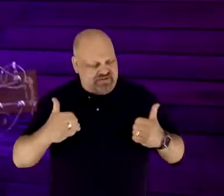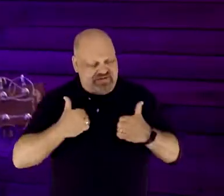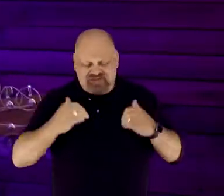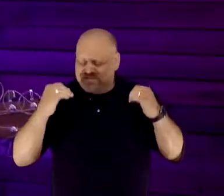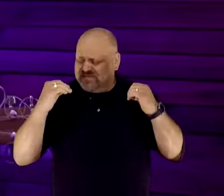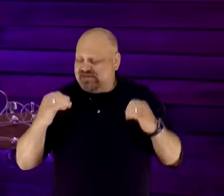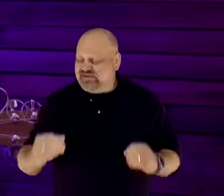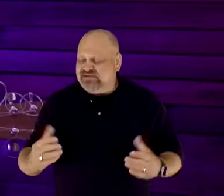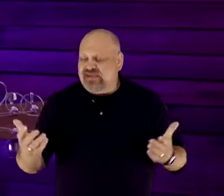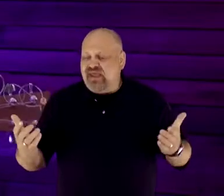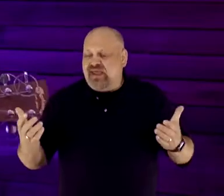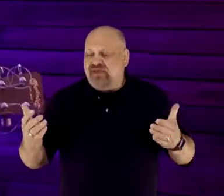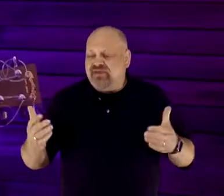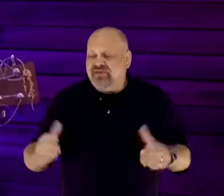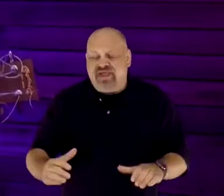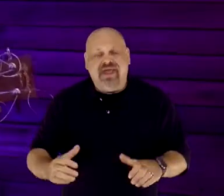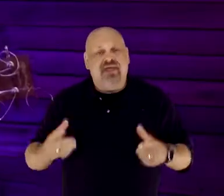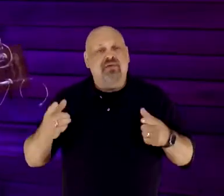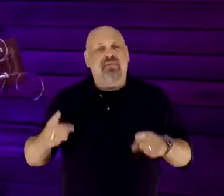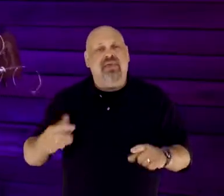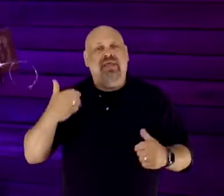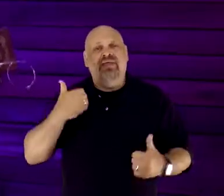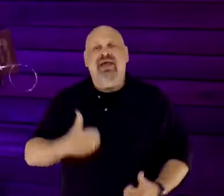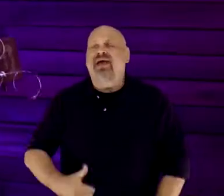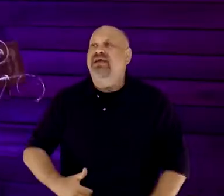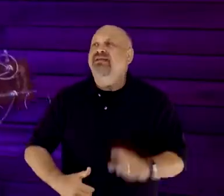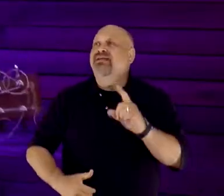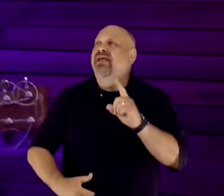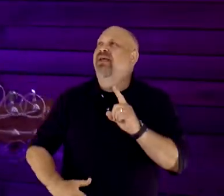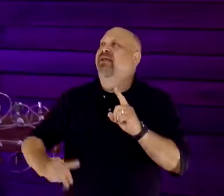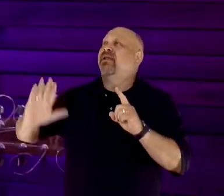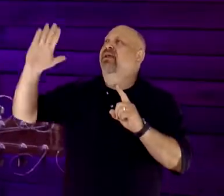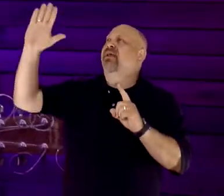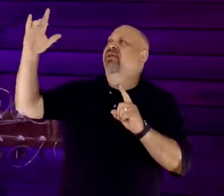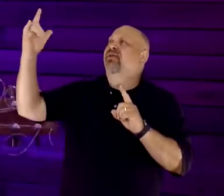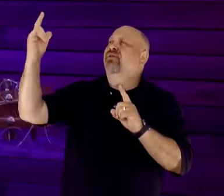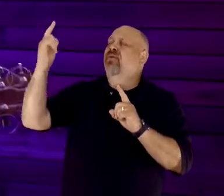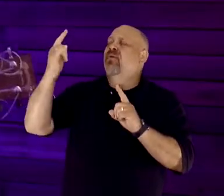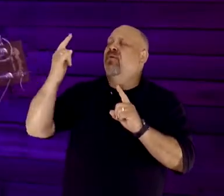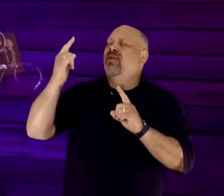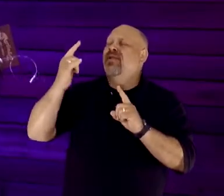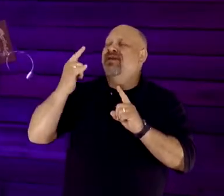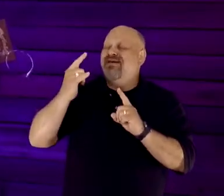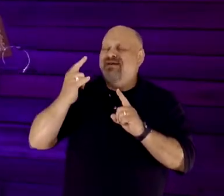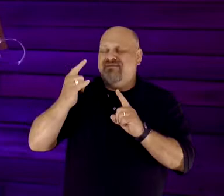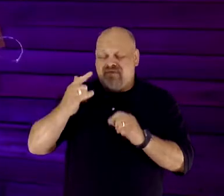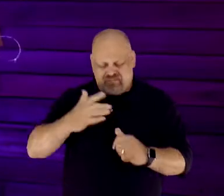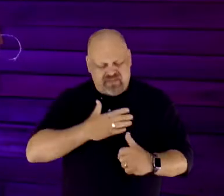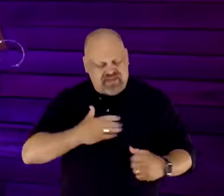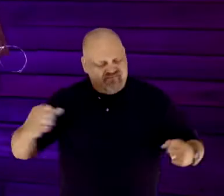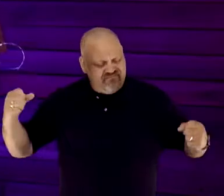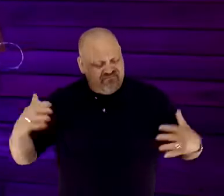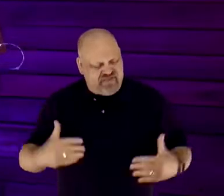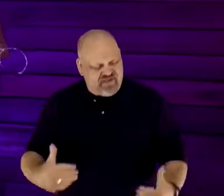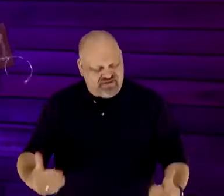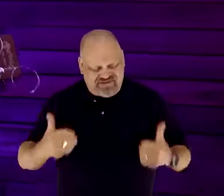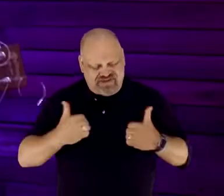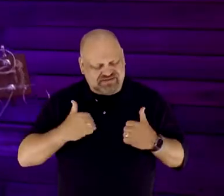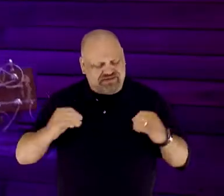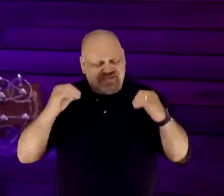fear doesn't stand a chance when I stand in your love. My